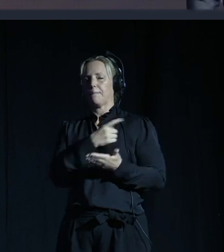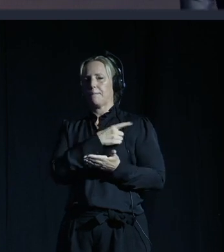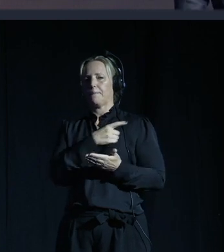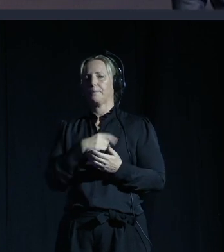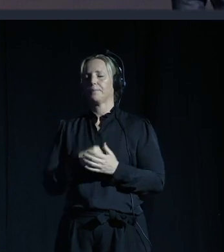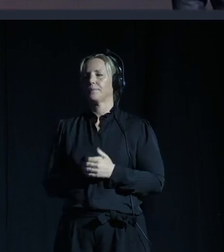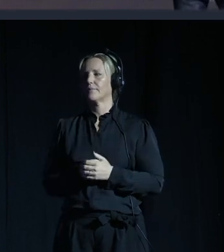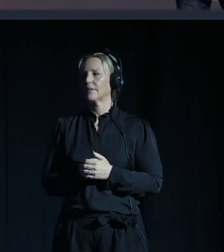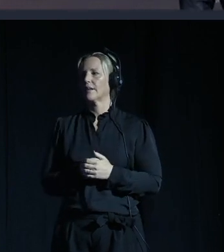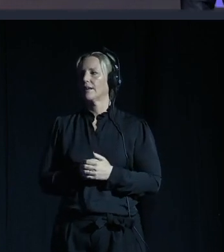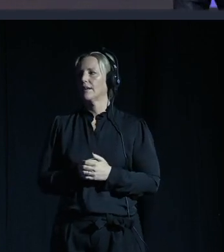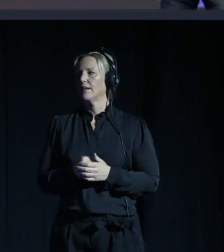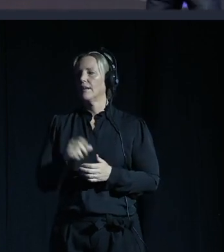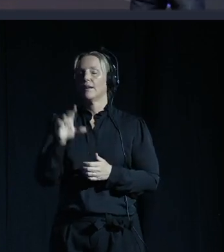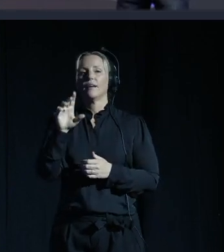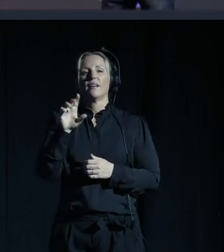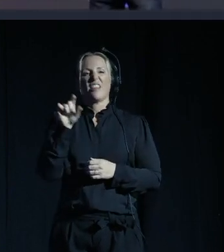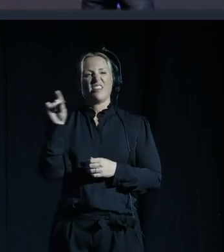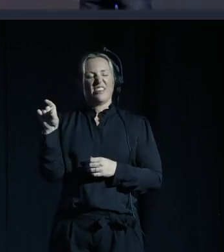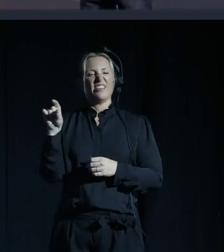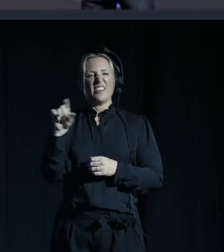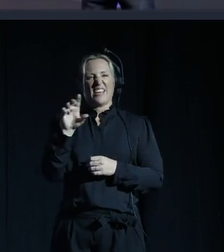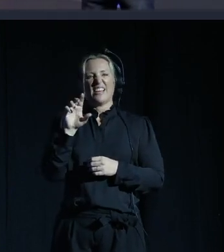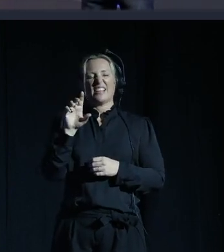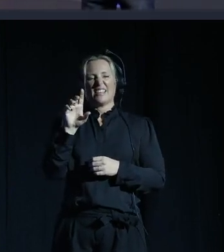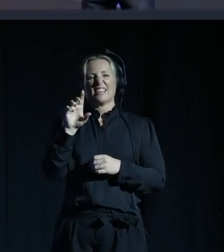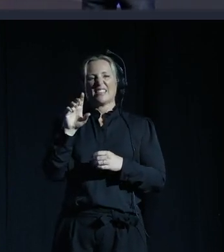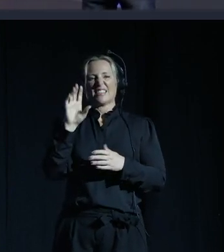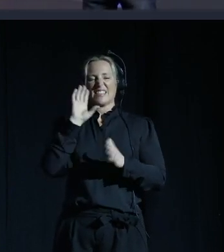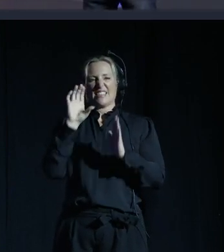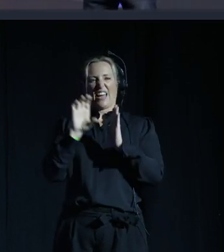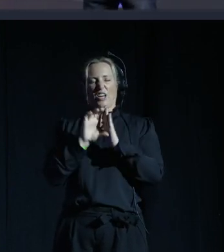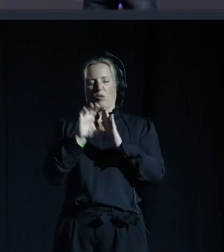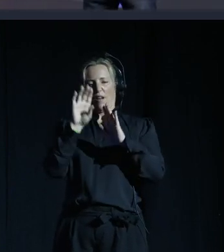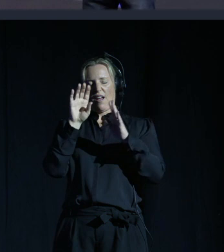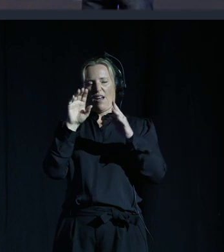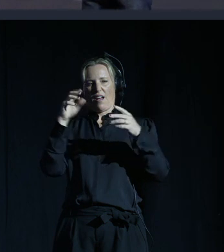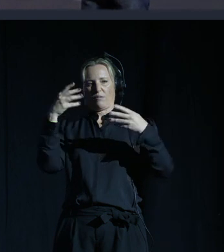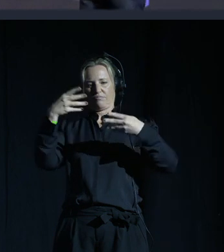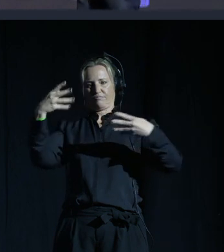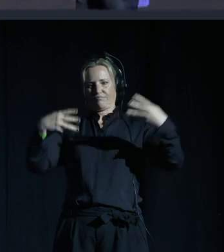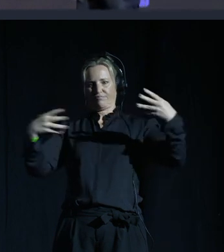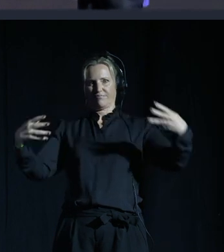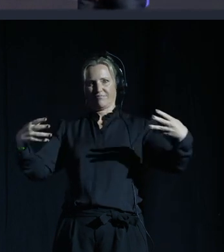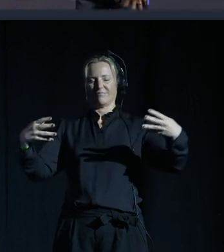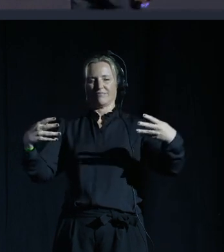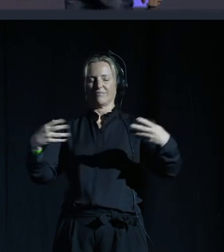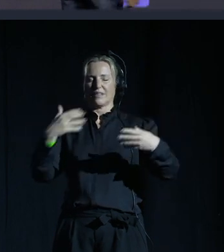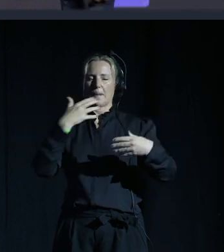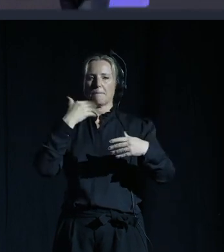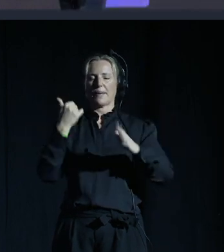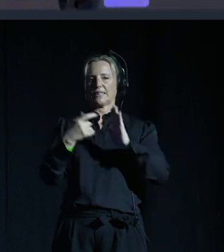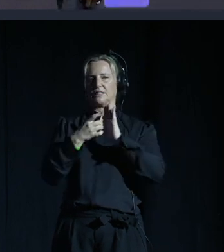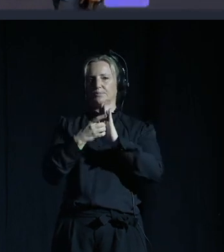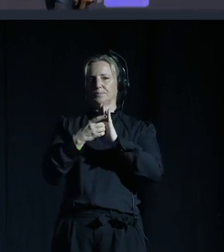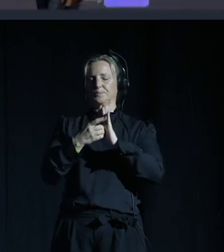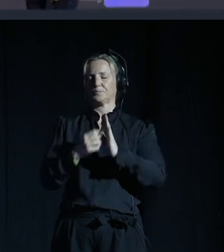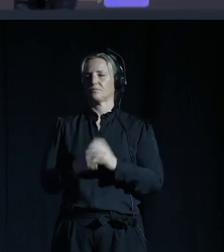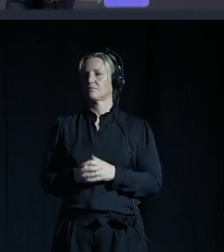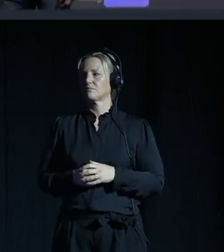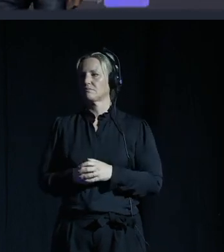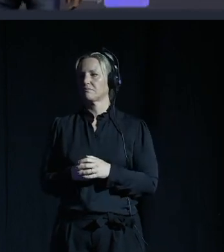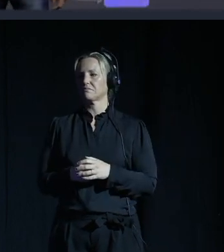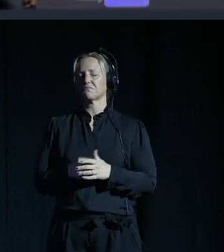DAG as, once again, a great way for us to talk about how this comes together. So let's say this looks like a pretty